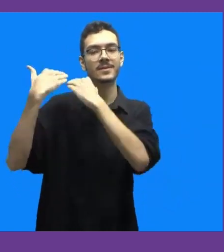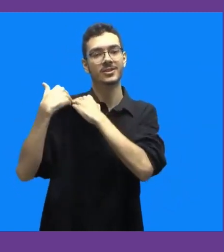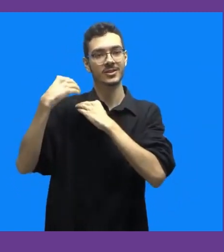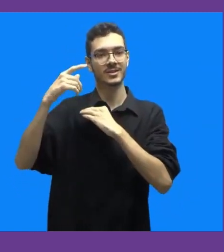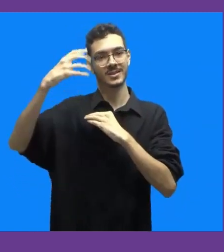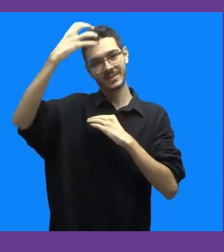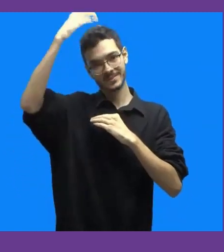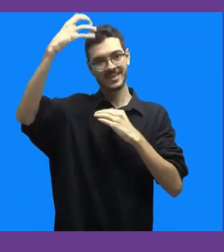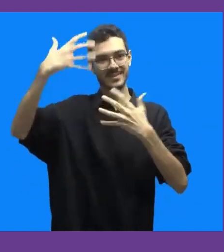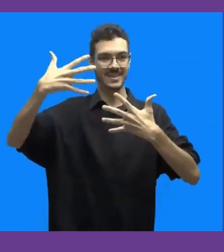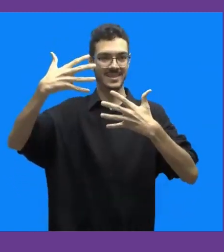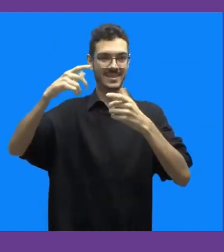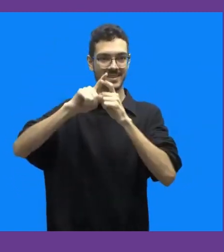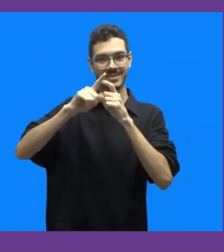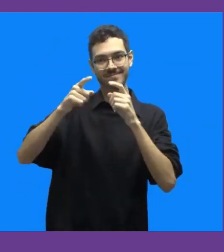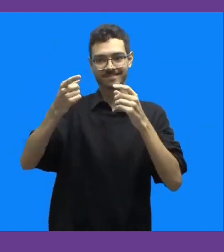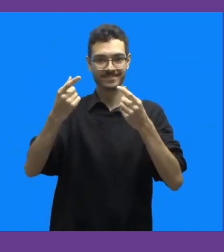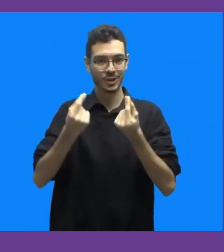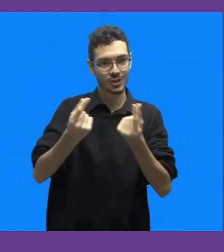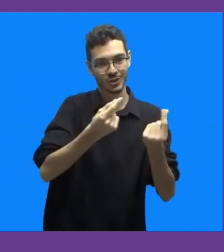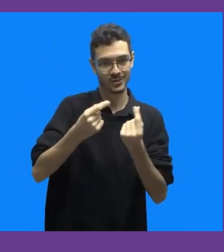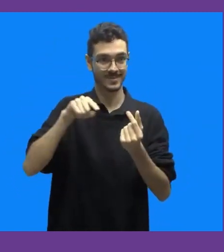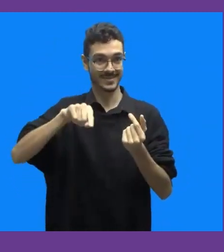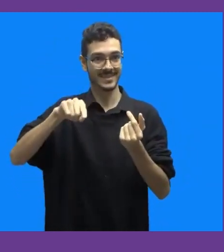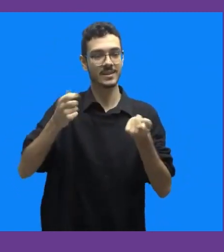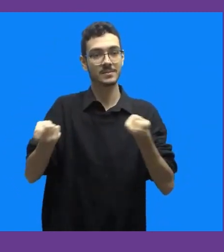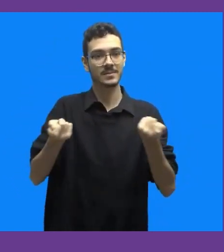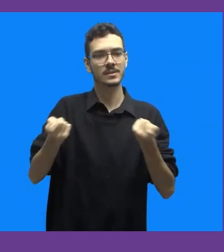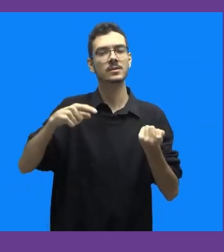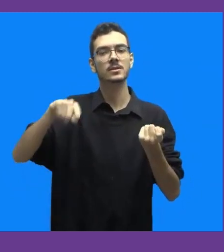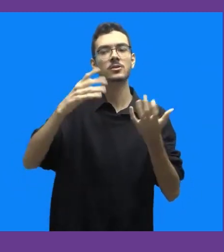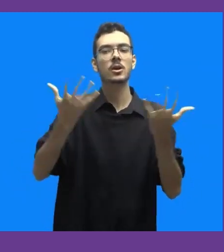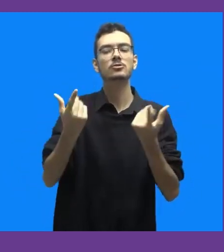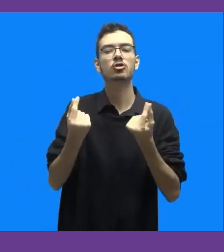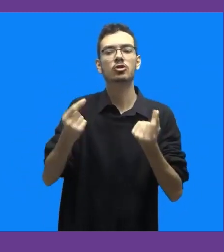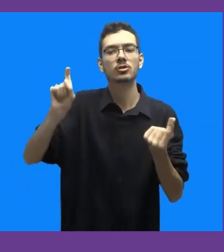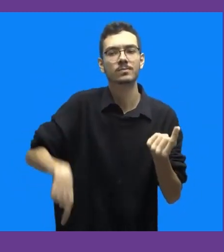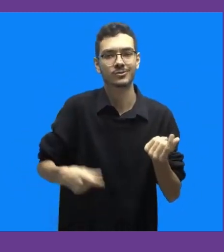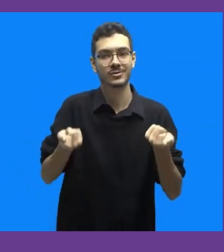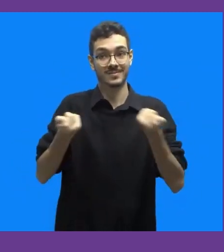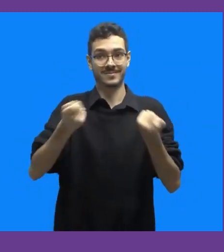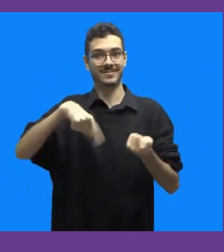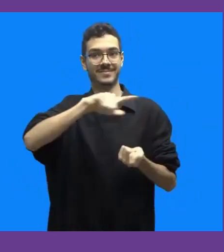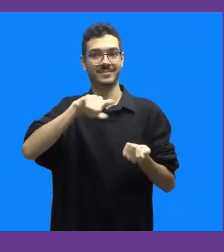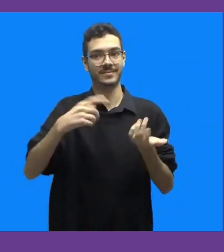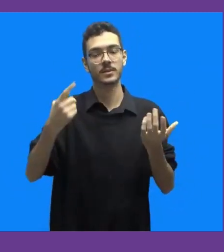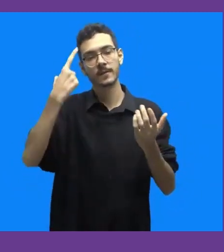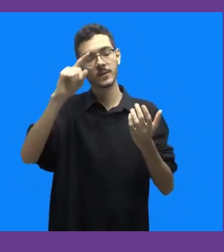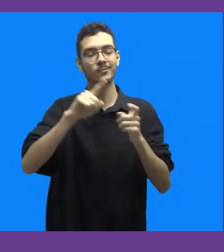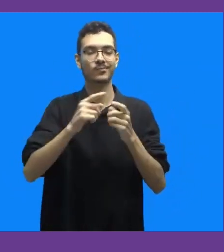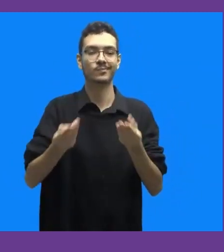in order to standardize? Of course, we don't want to be uniform, but to standardize